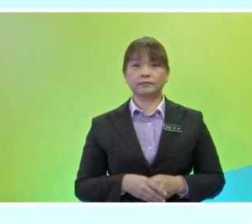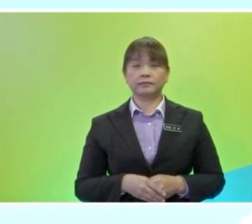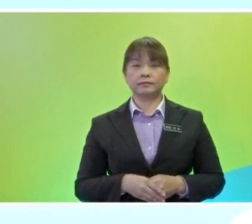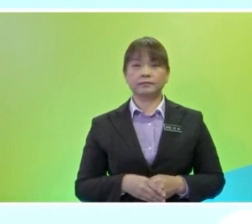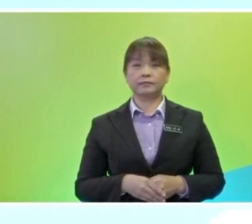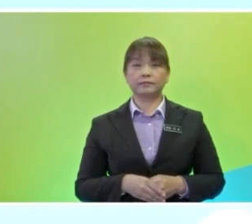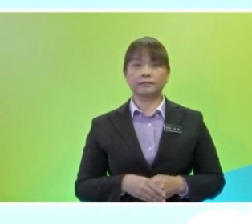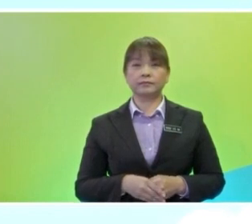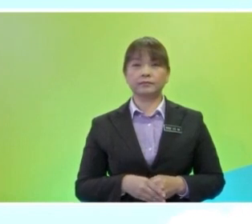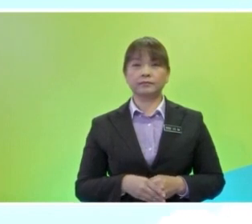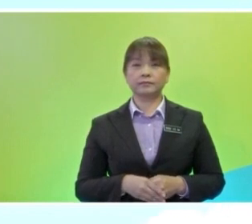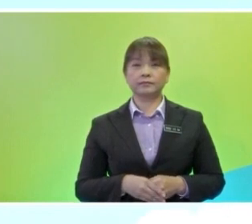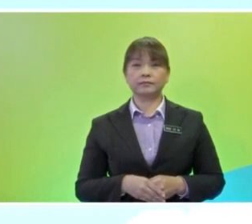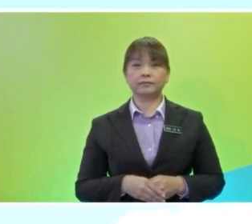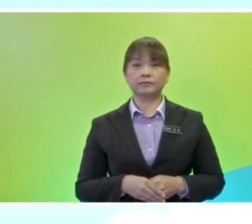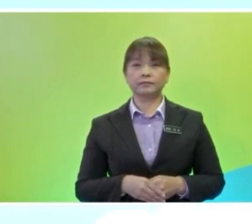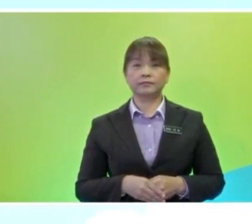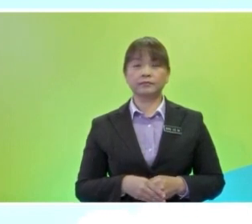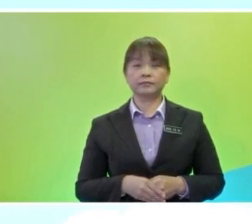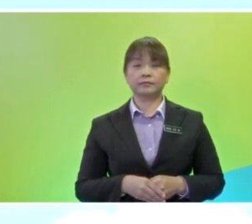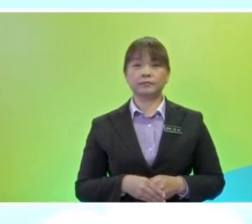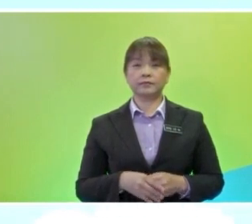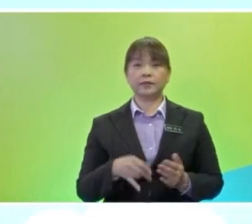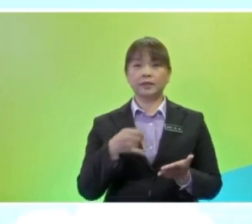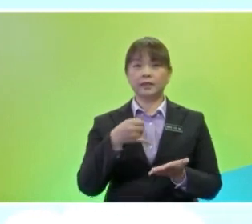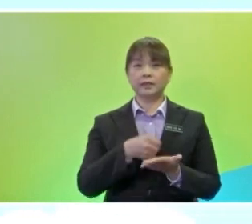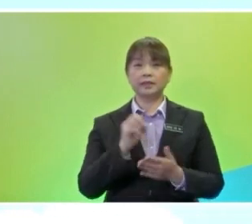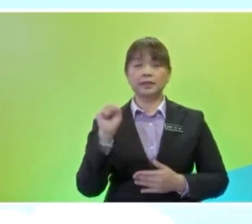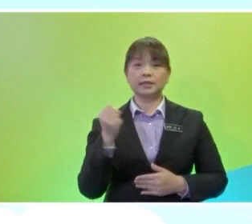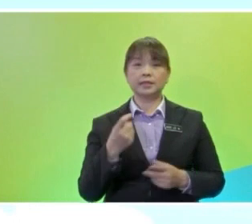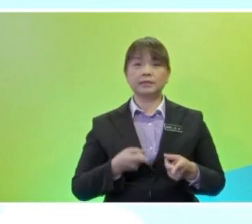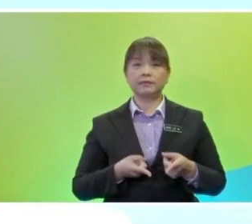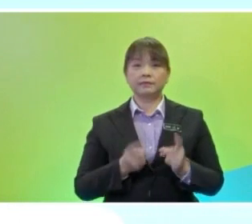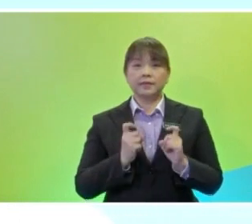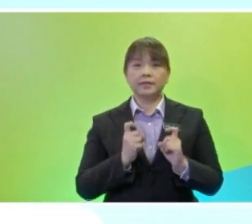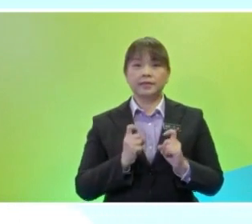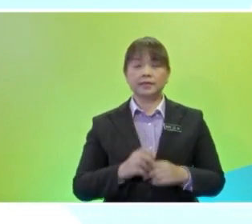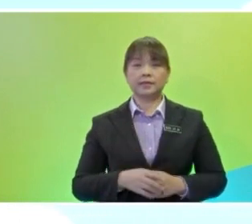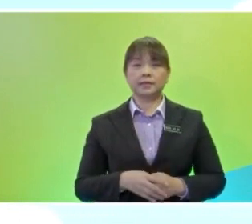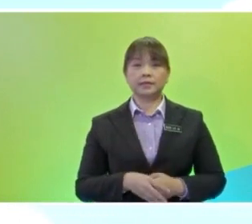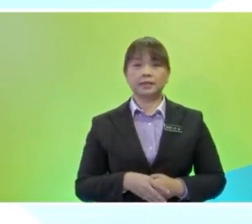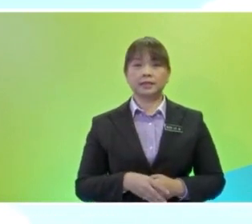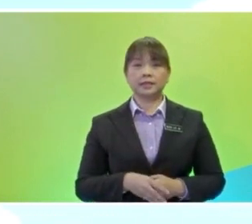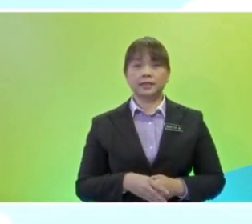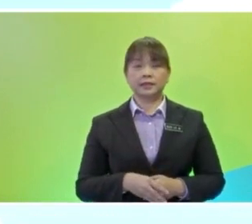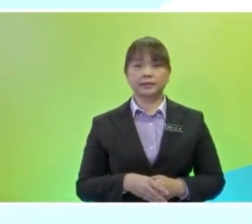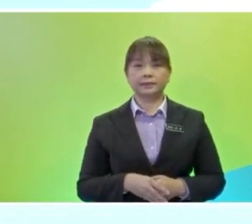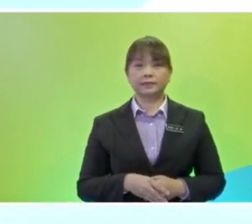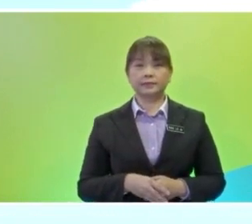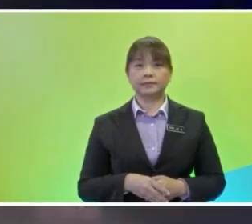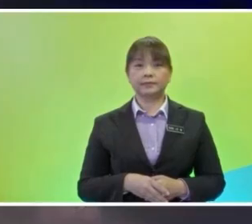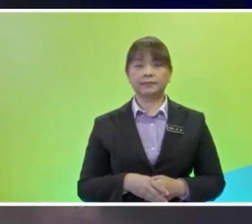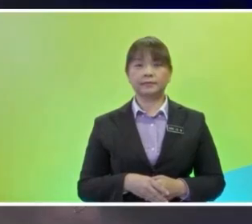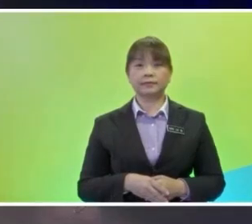It's fast. Fast. It's fast. Okay. Mm-hmm. I'm going to write it here. All fast. Right. Okay. The